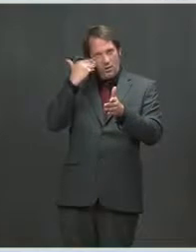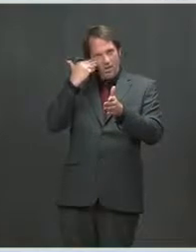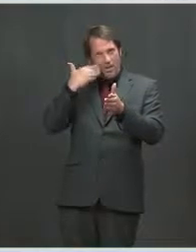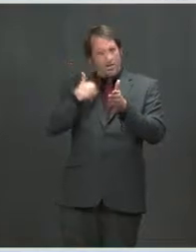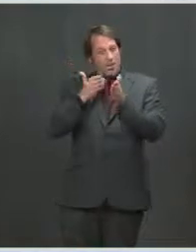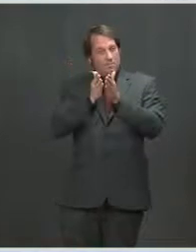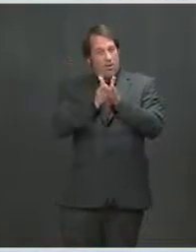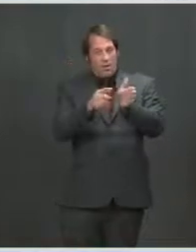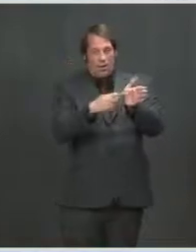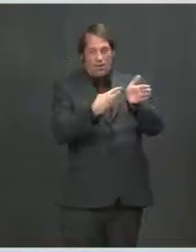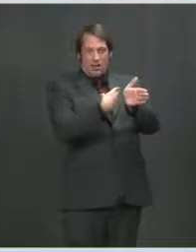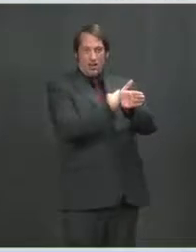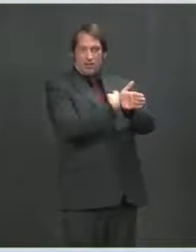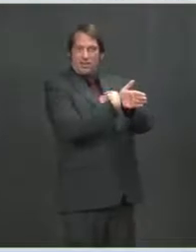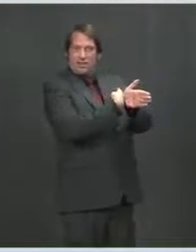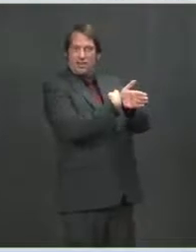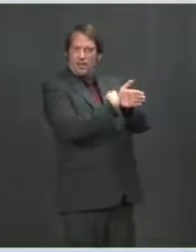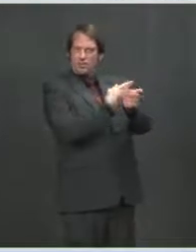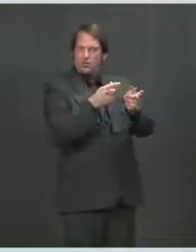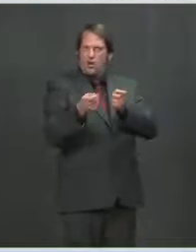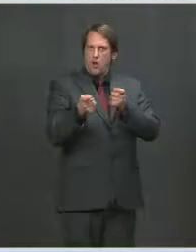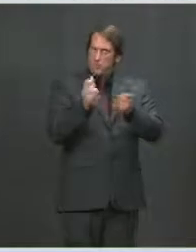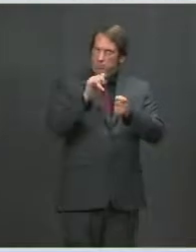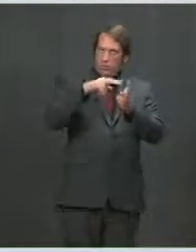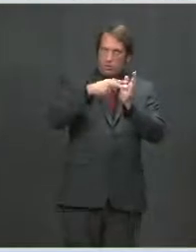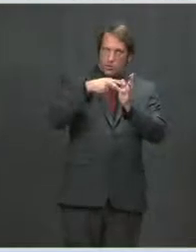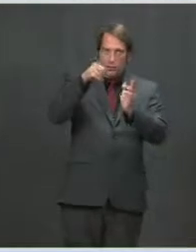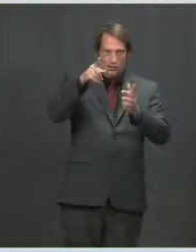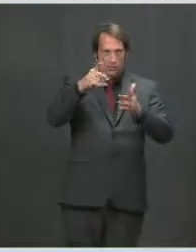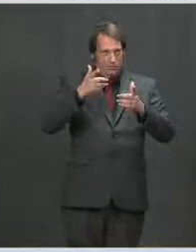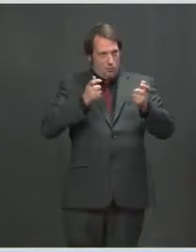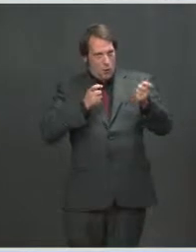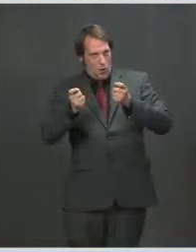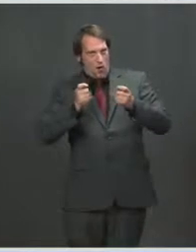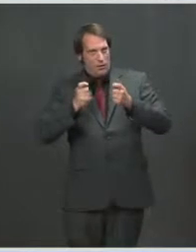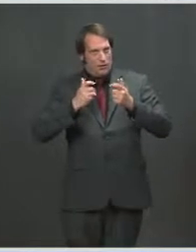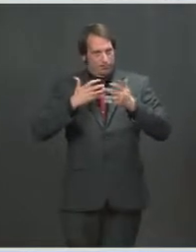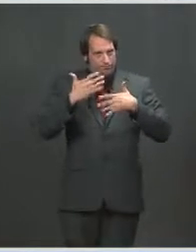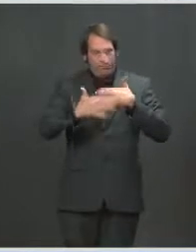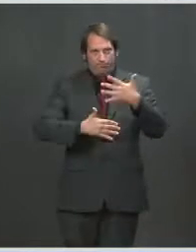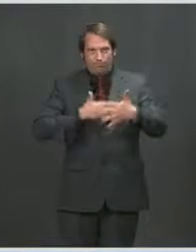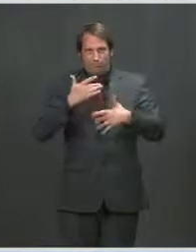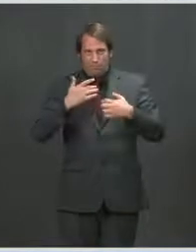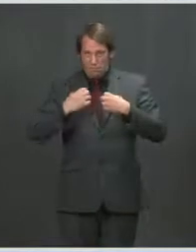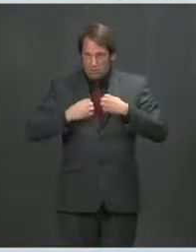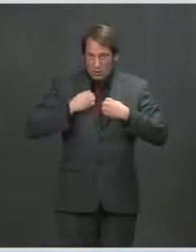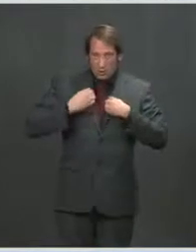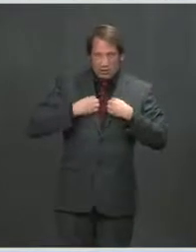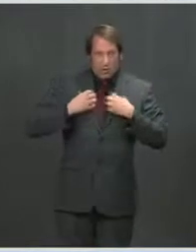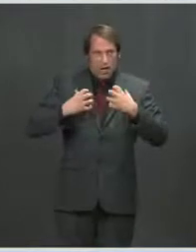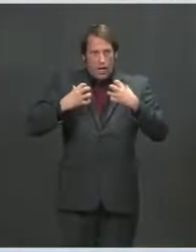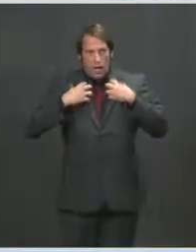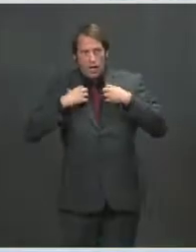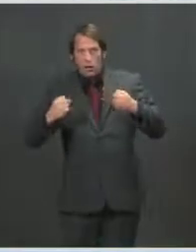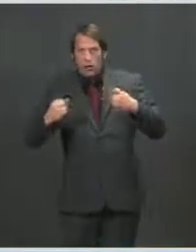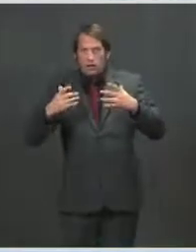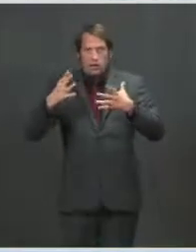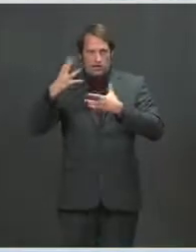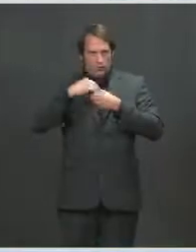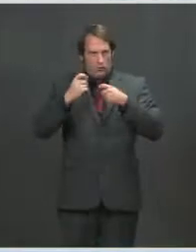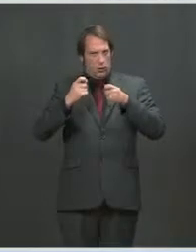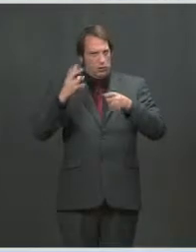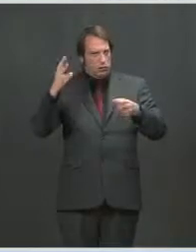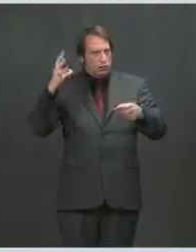health is a national security imperative. Every parent knows that when your child is